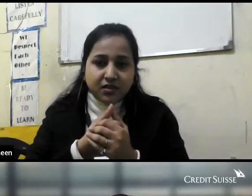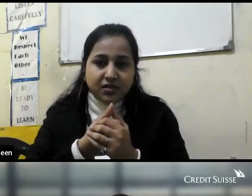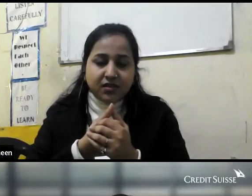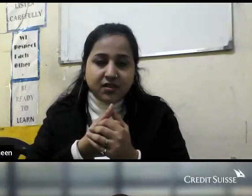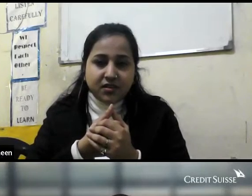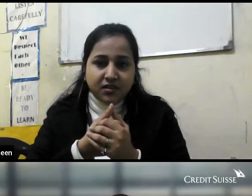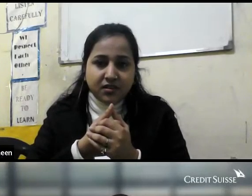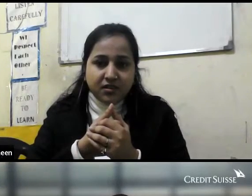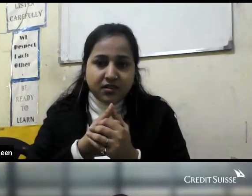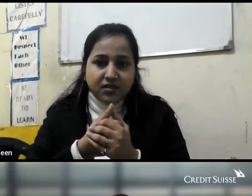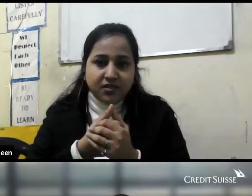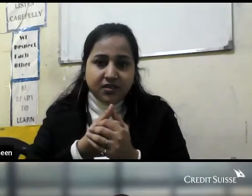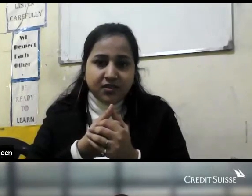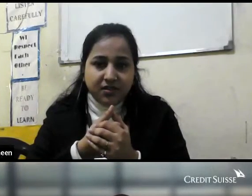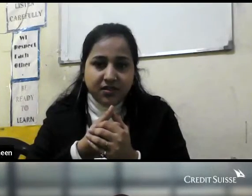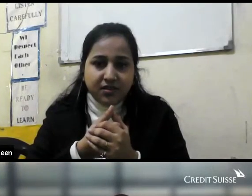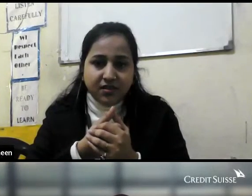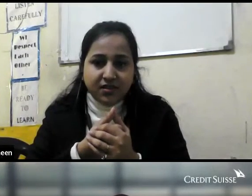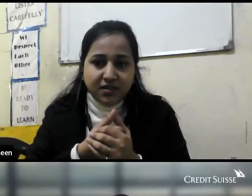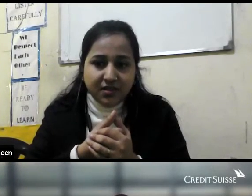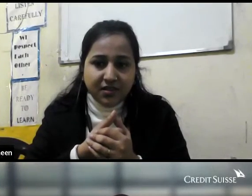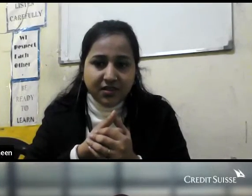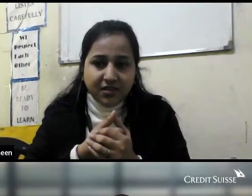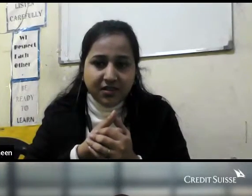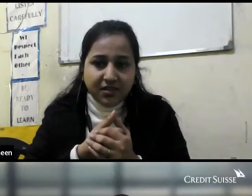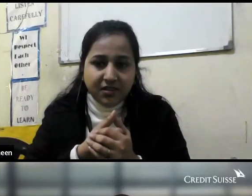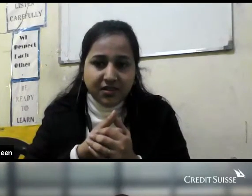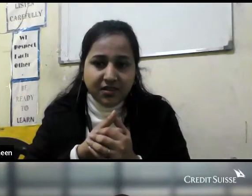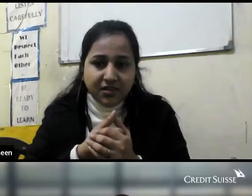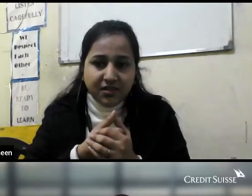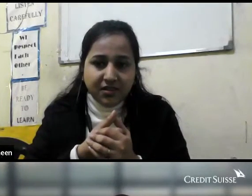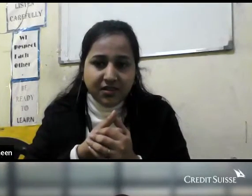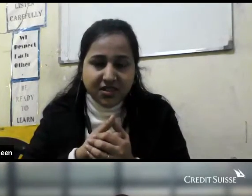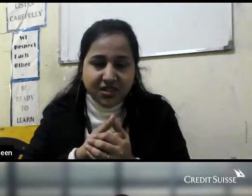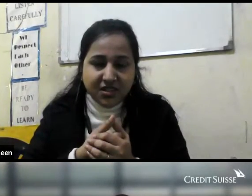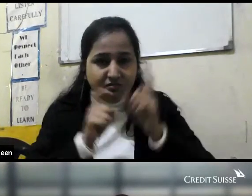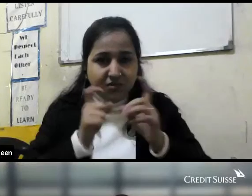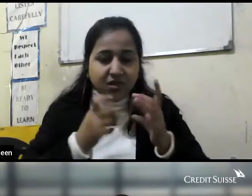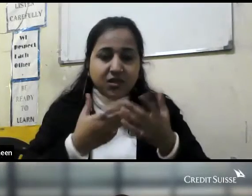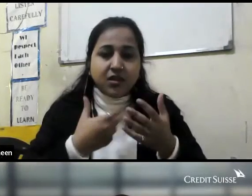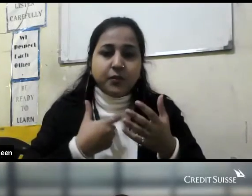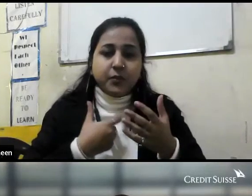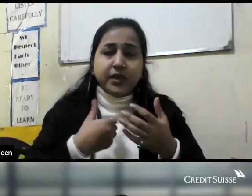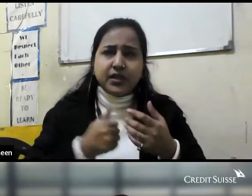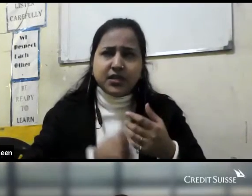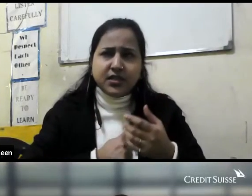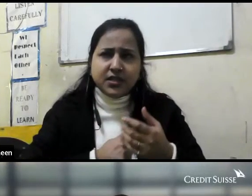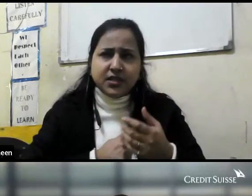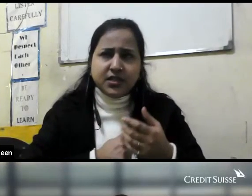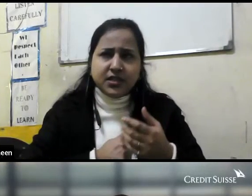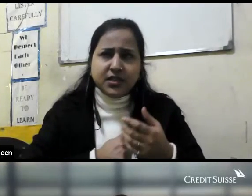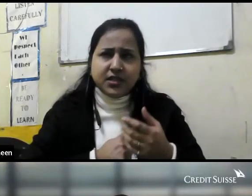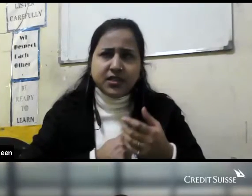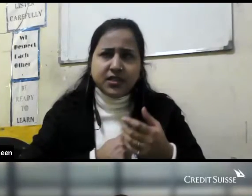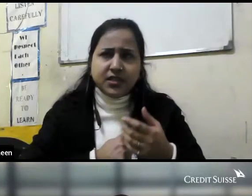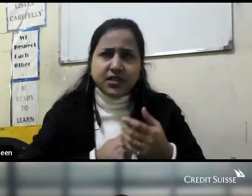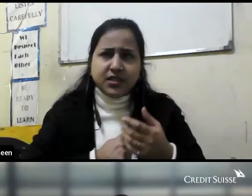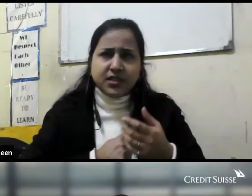which makes me emotional, and this thing, I have many colleagues and friends. Incidentally, the children are